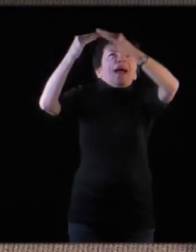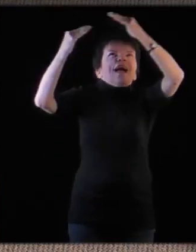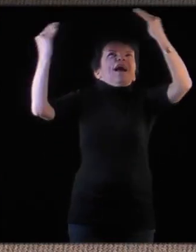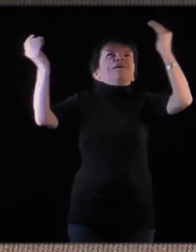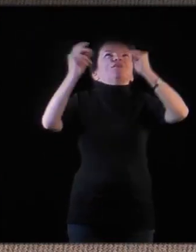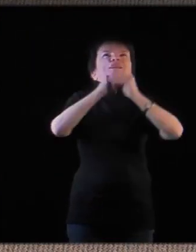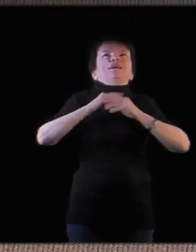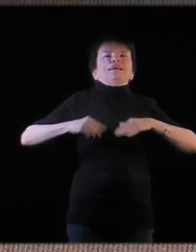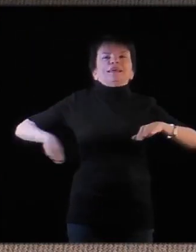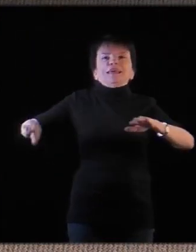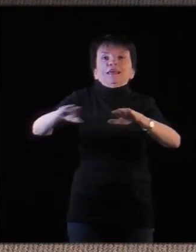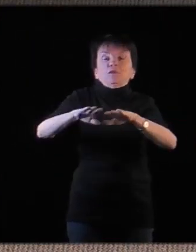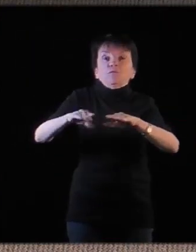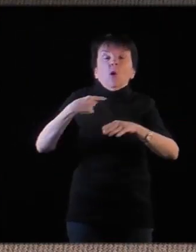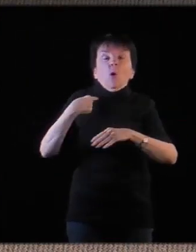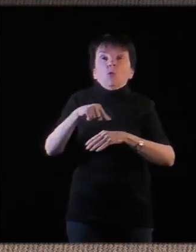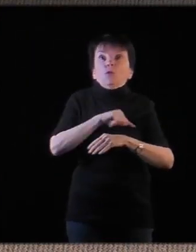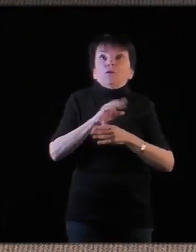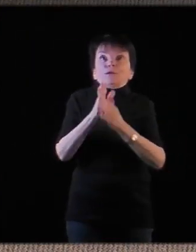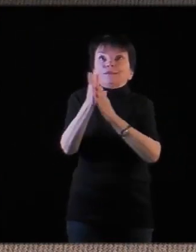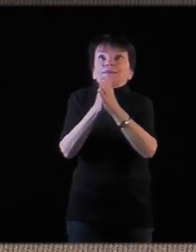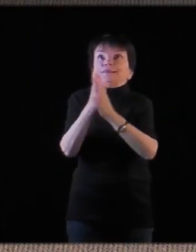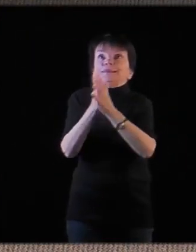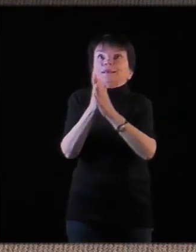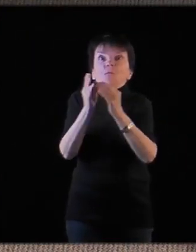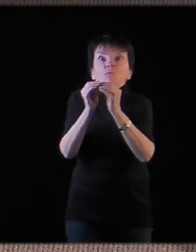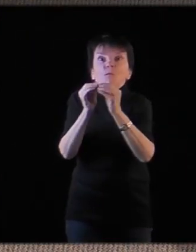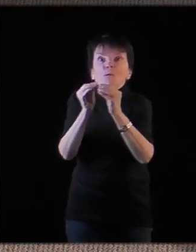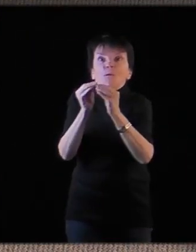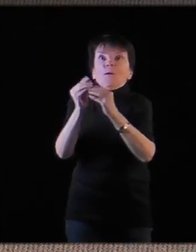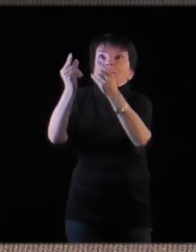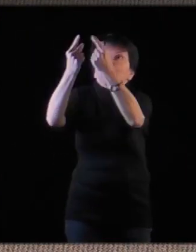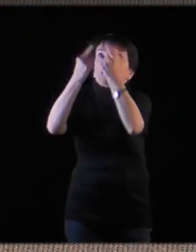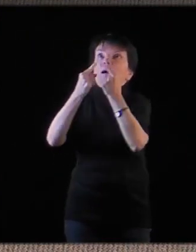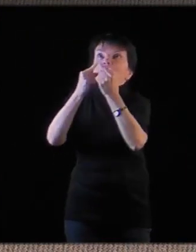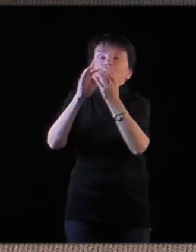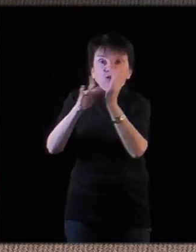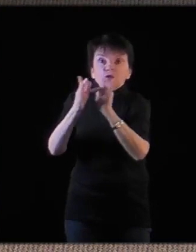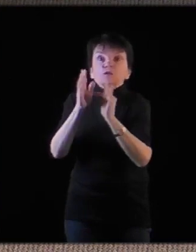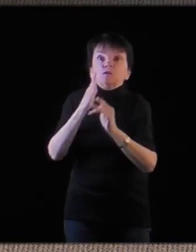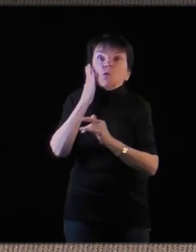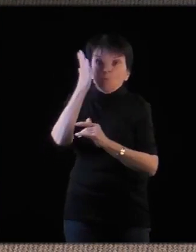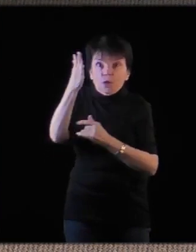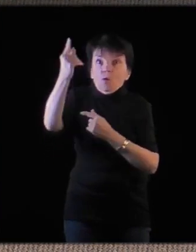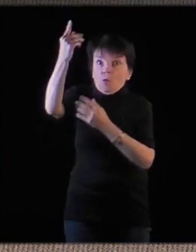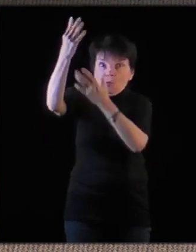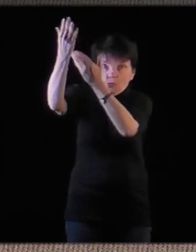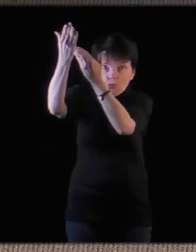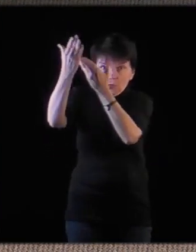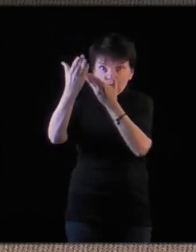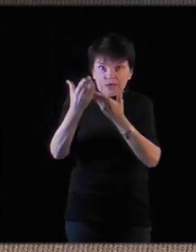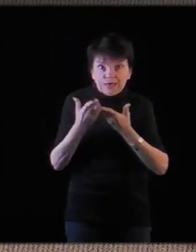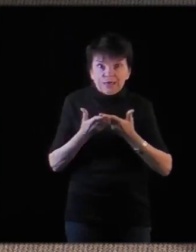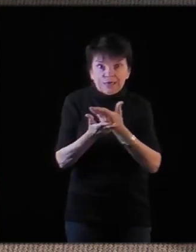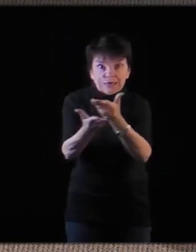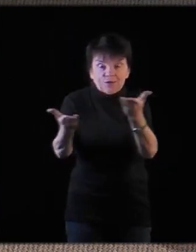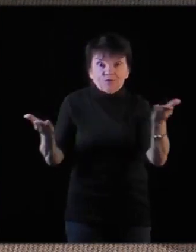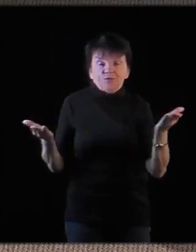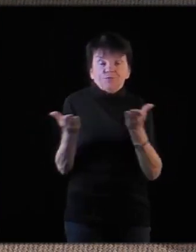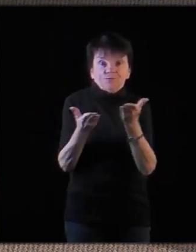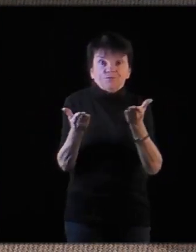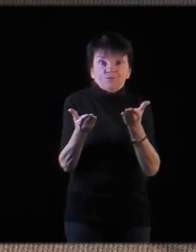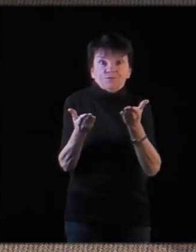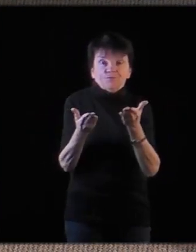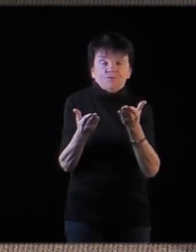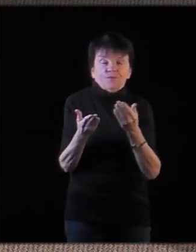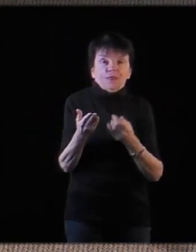are looking towards, that there is more yet to come, and that Jesus will usher that in. If we were to jump to the book of